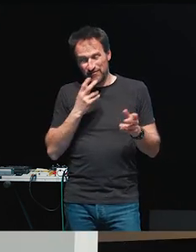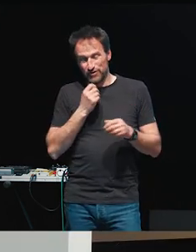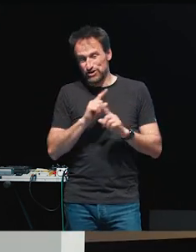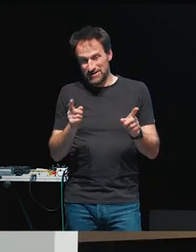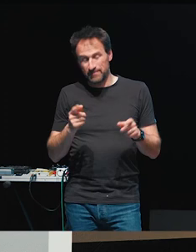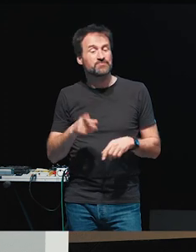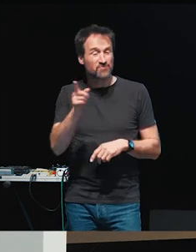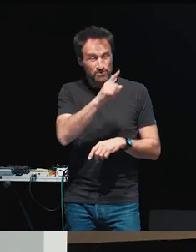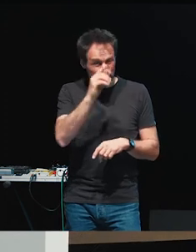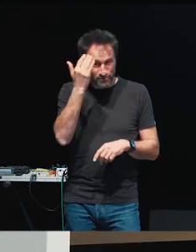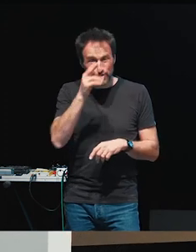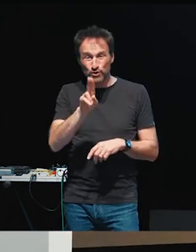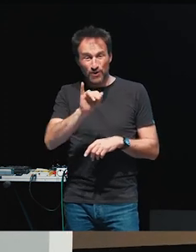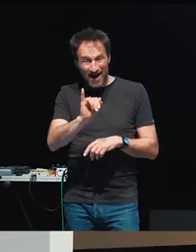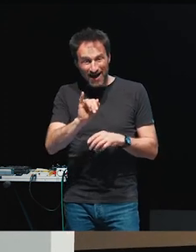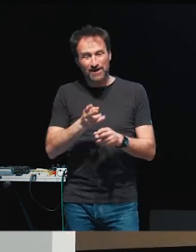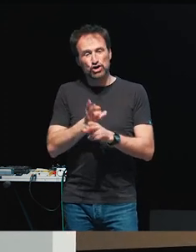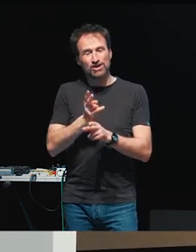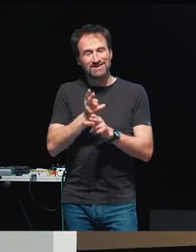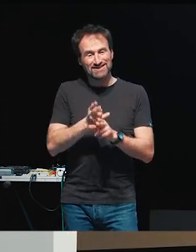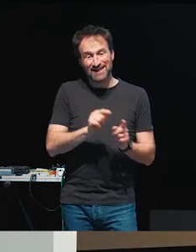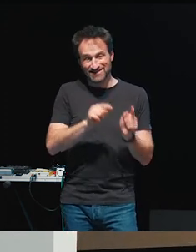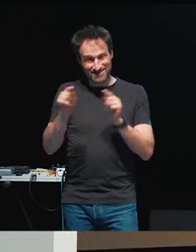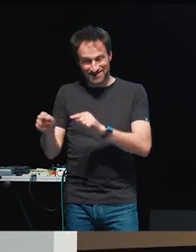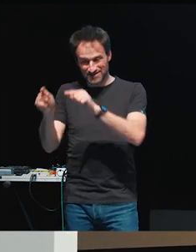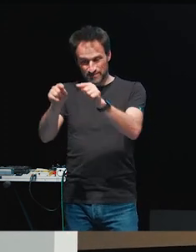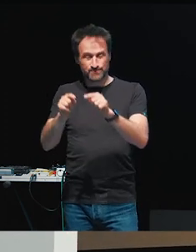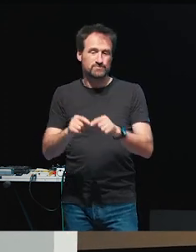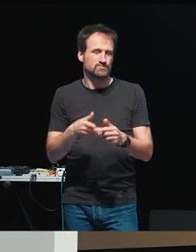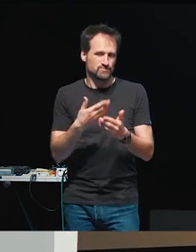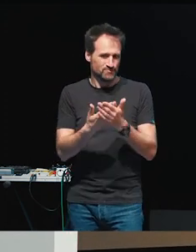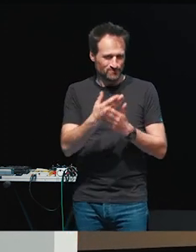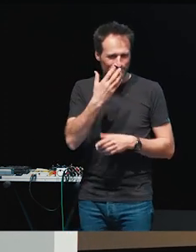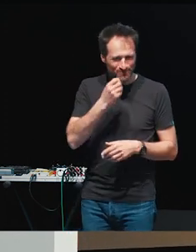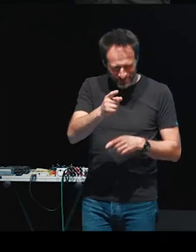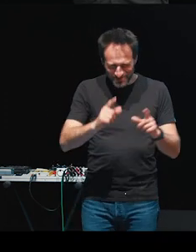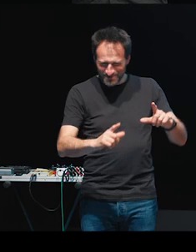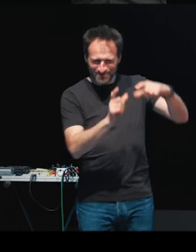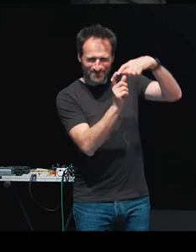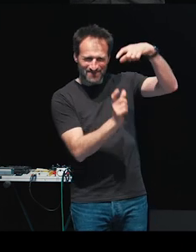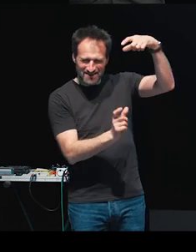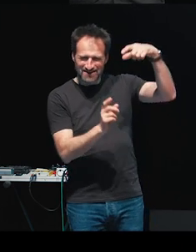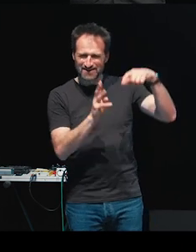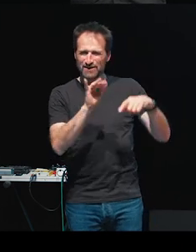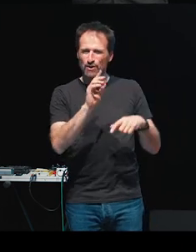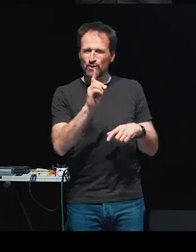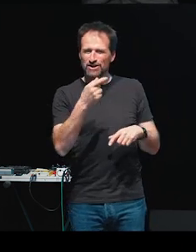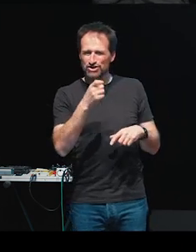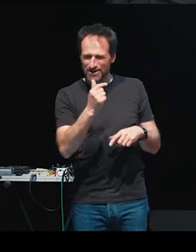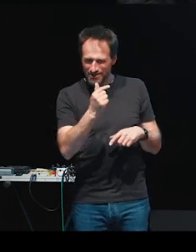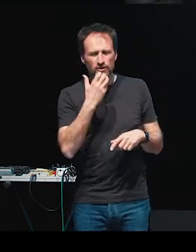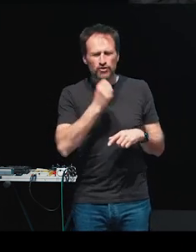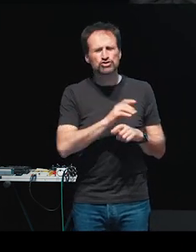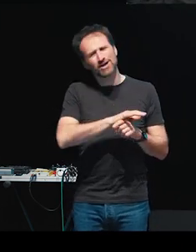care about UI consistency. For instance, you would like that this widget here looks the same in